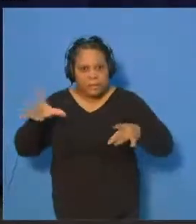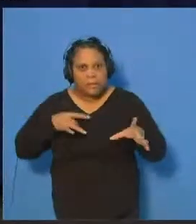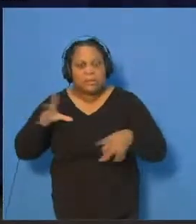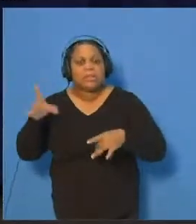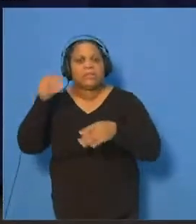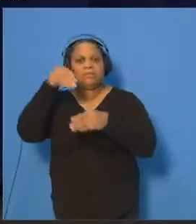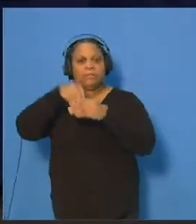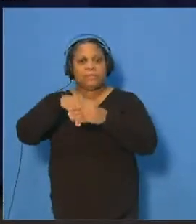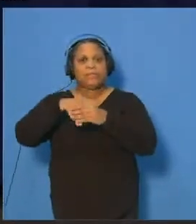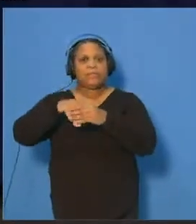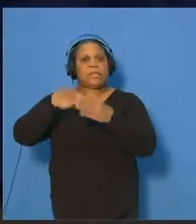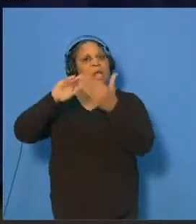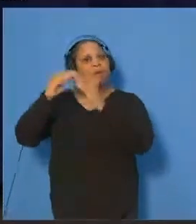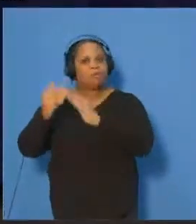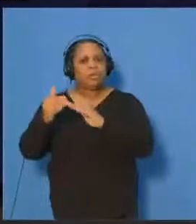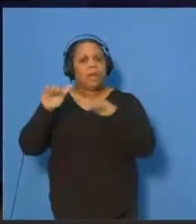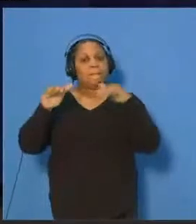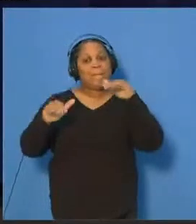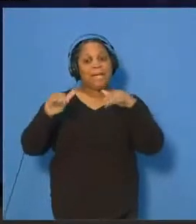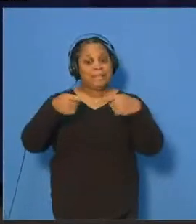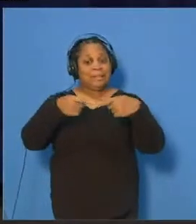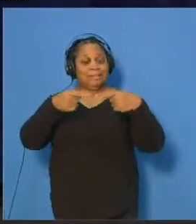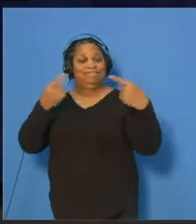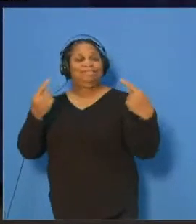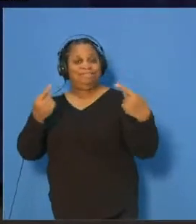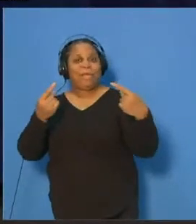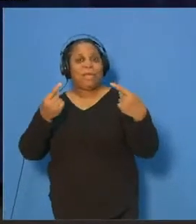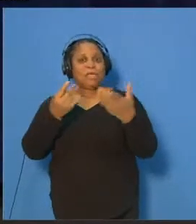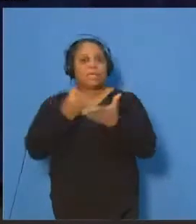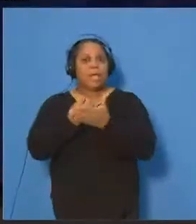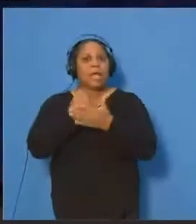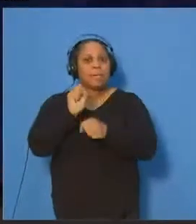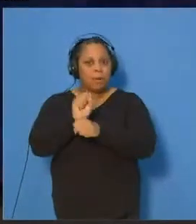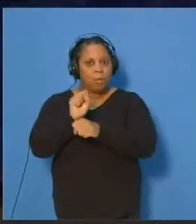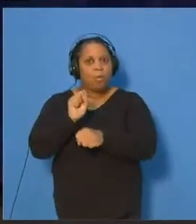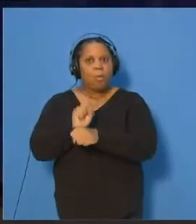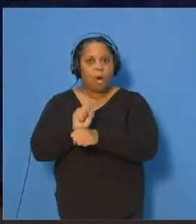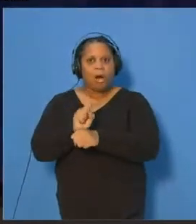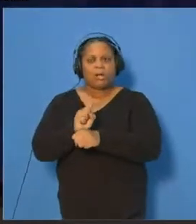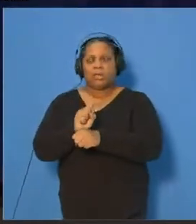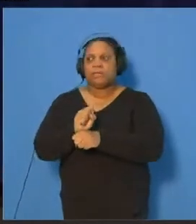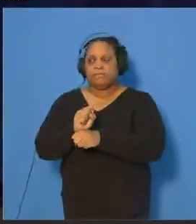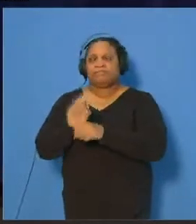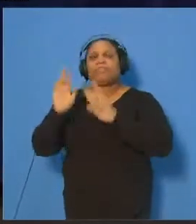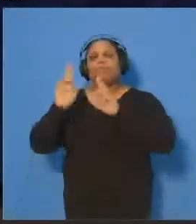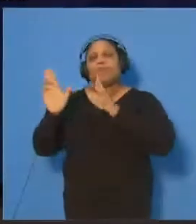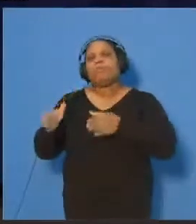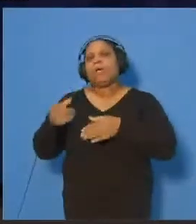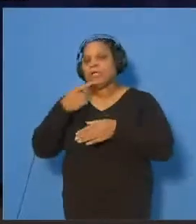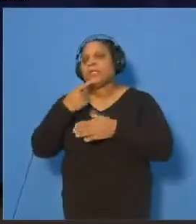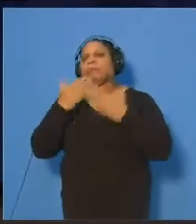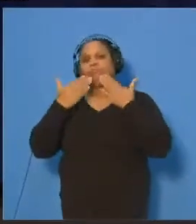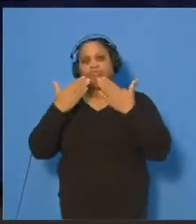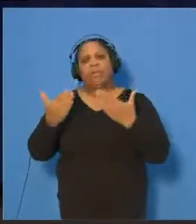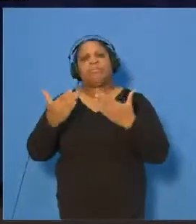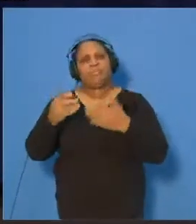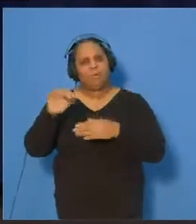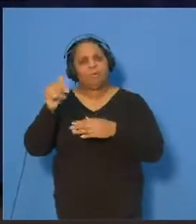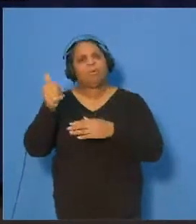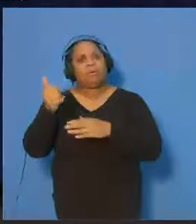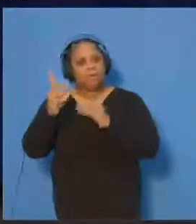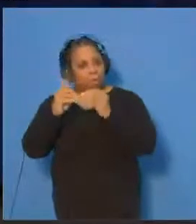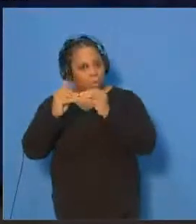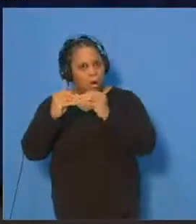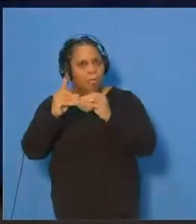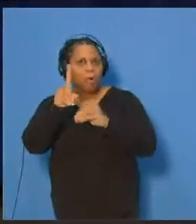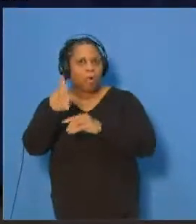of our community while balancing that against the economic work. Grateful, Premier. One more question for you. The United Kingdom